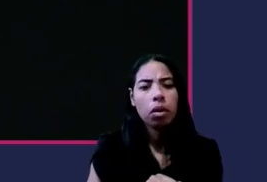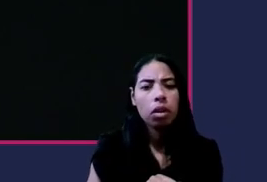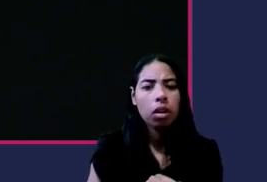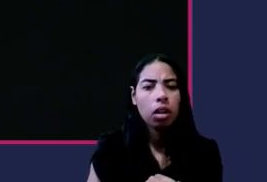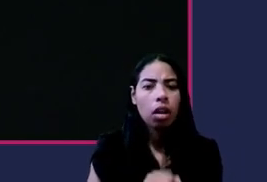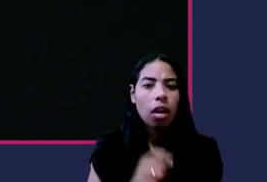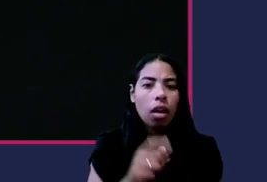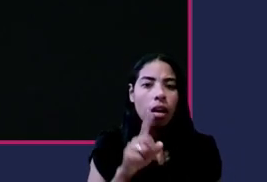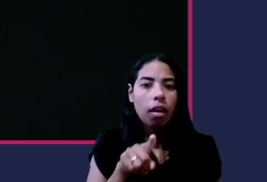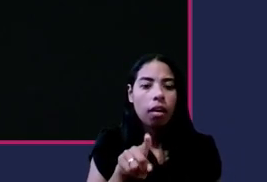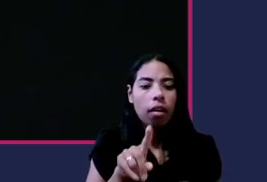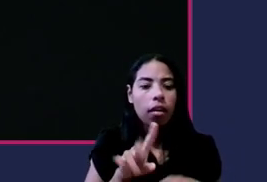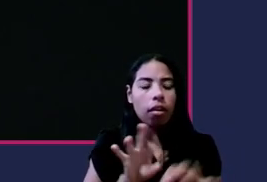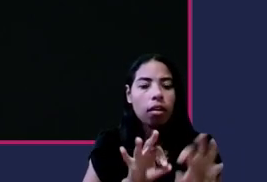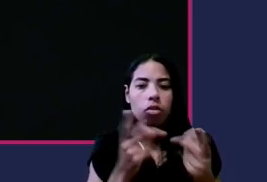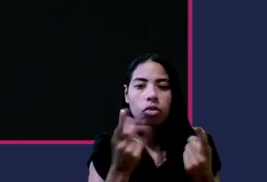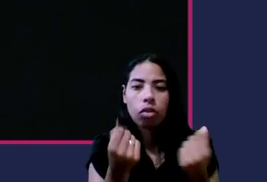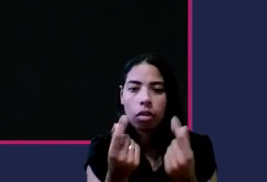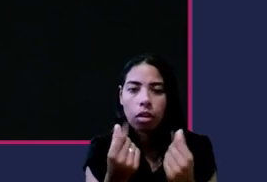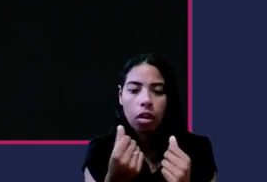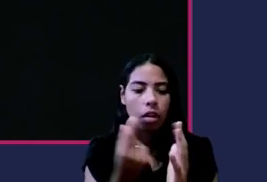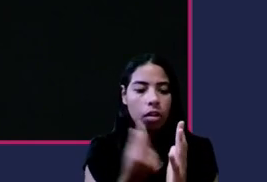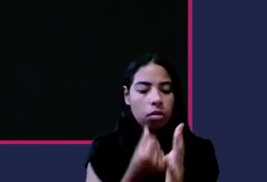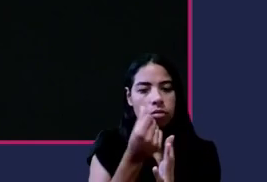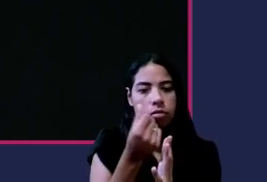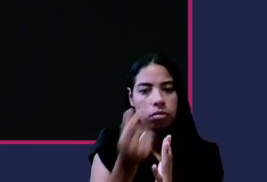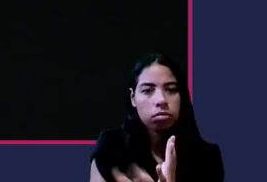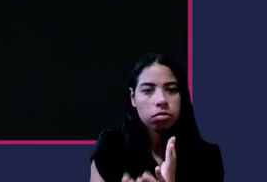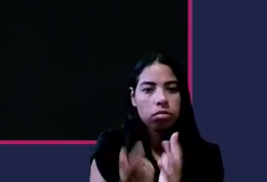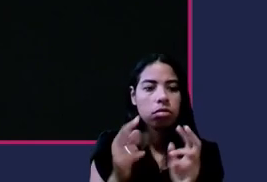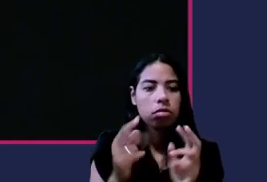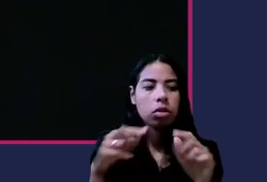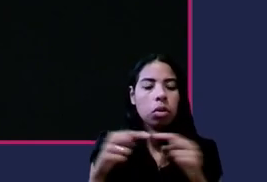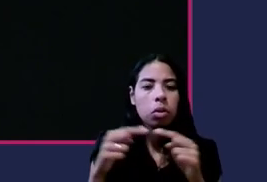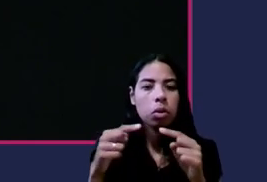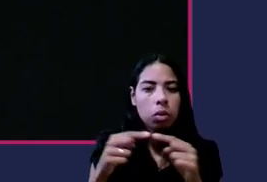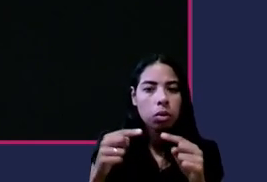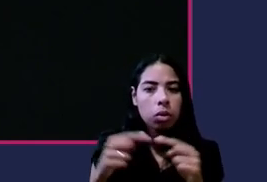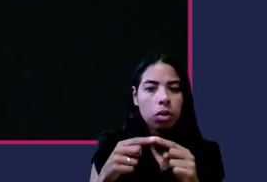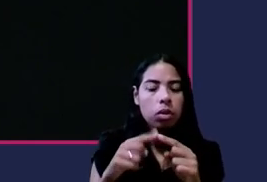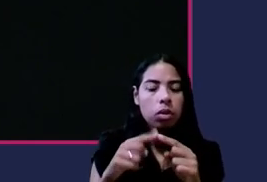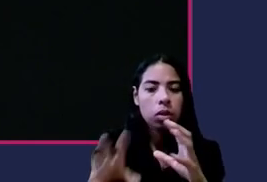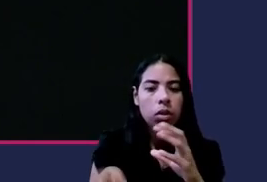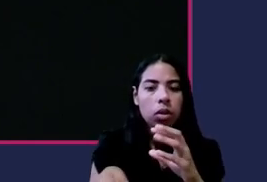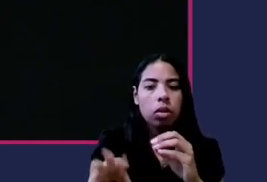public initiatives like regulation, financing of the public health system,